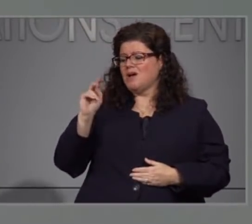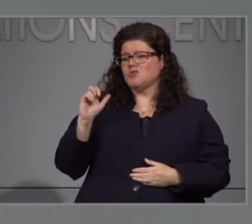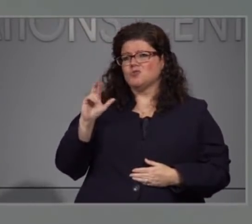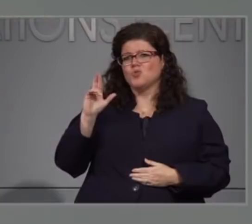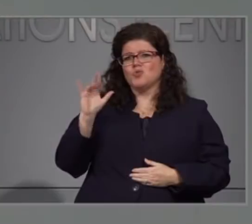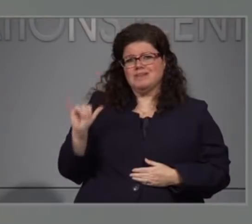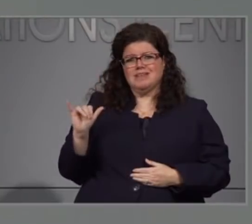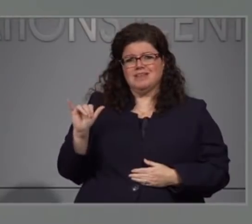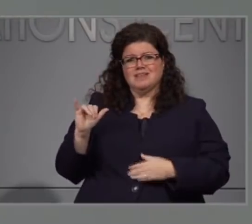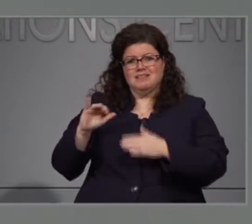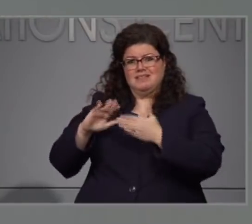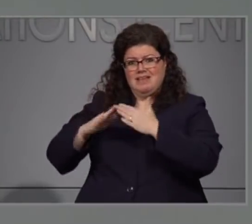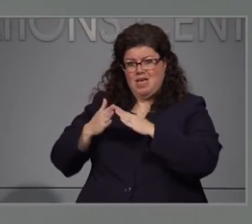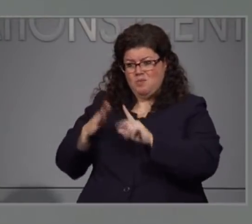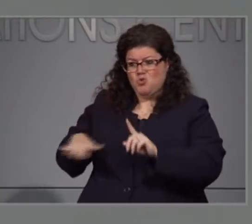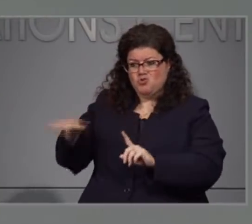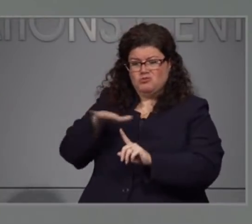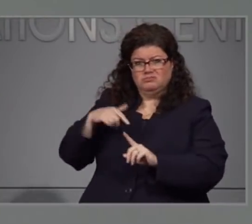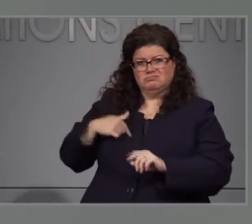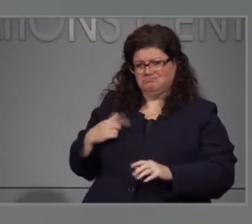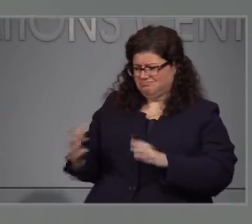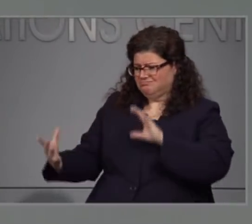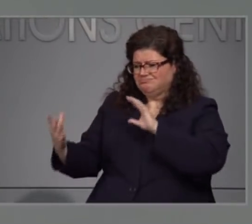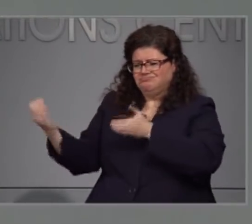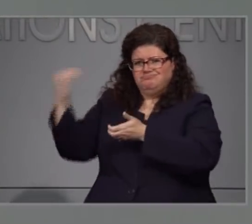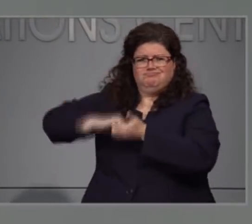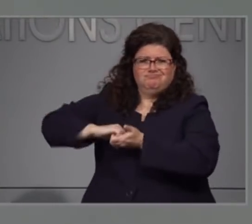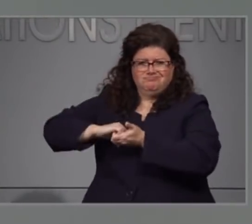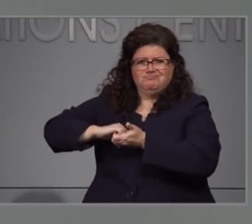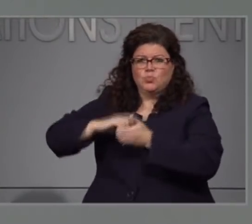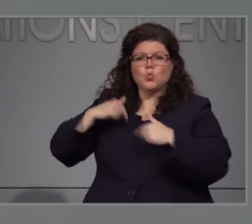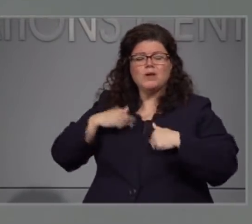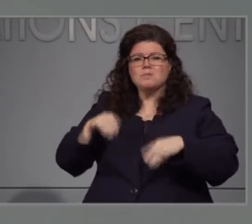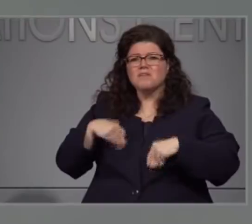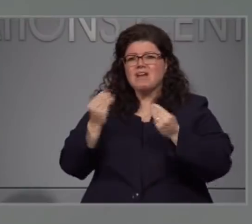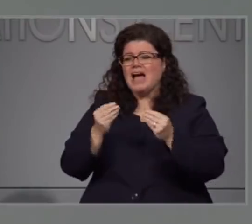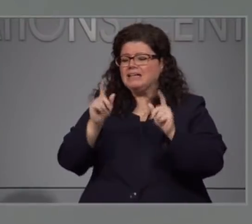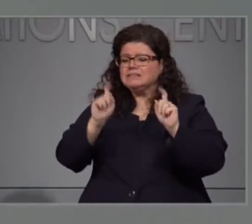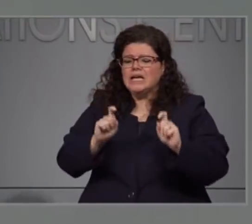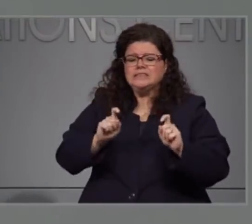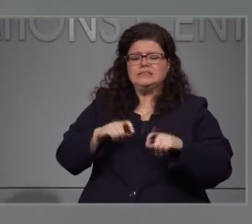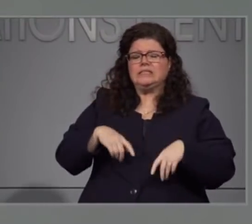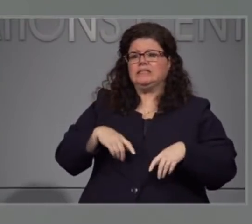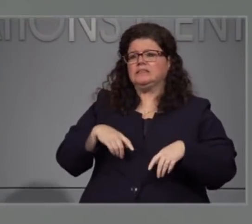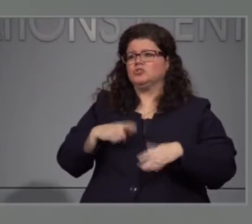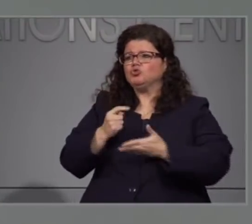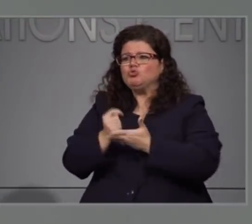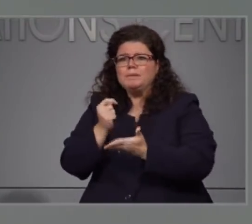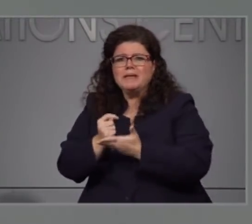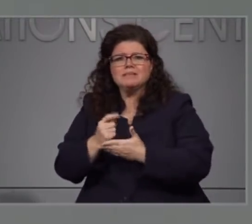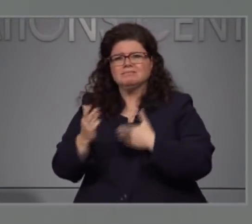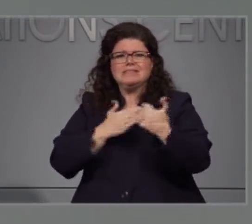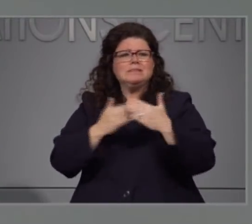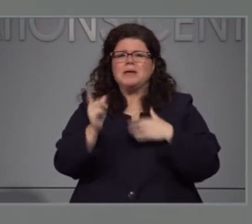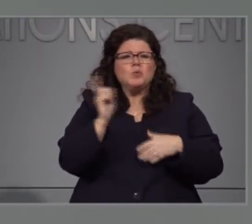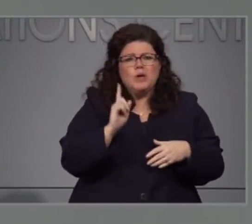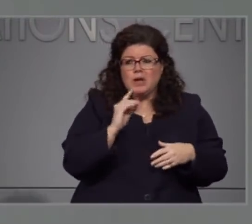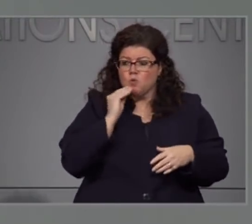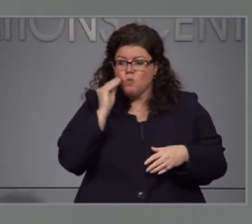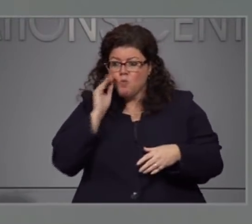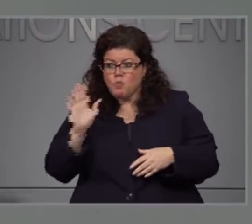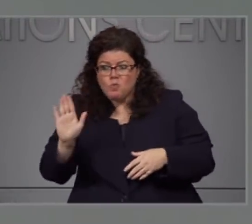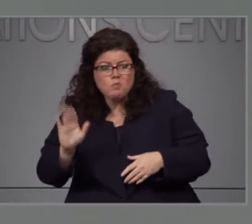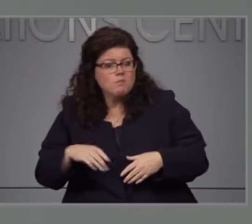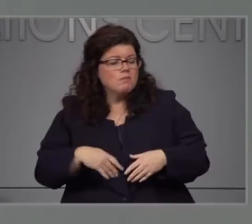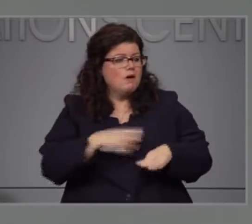rural outposts, we have provided COVID testing and treatment, whether in people's homes or in the hospital.